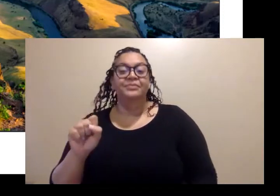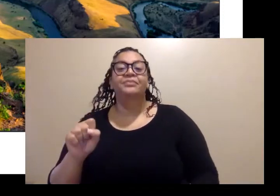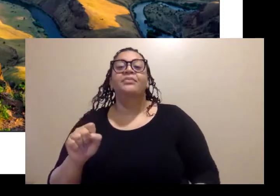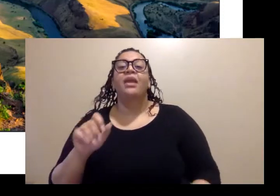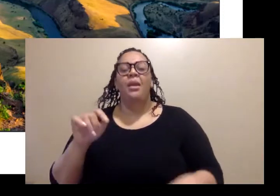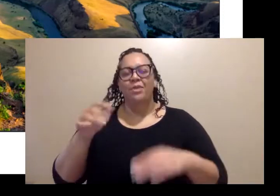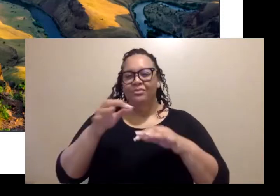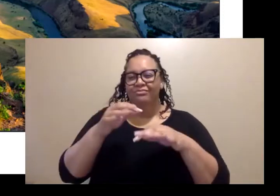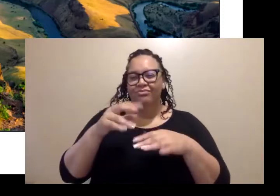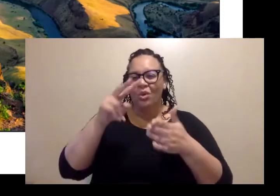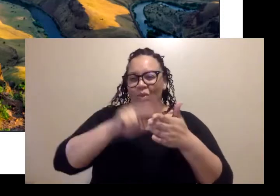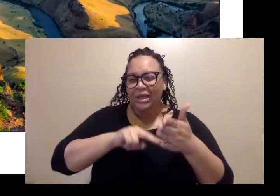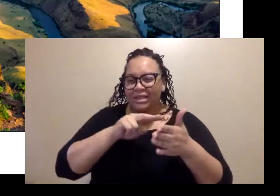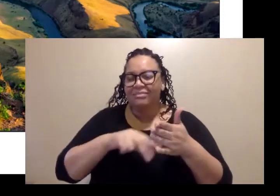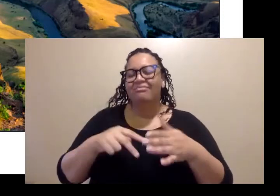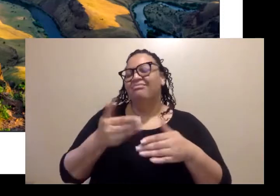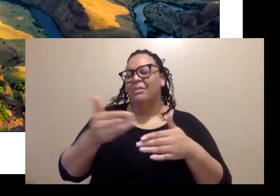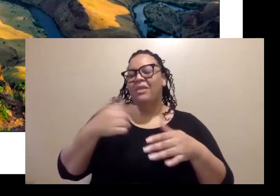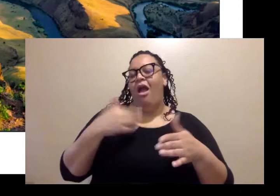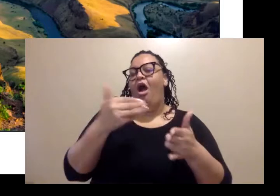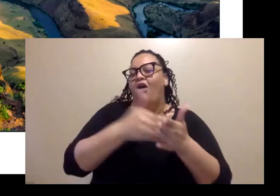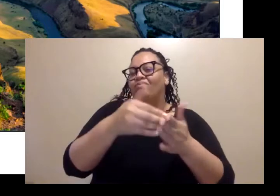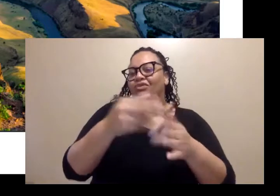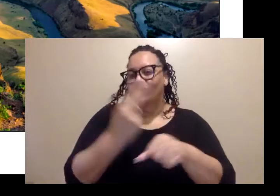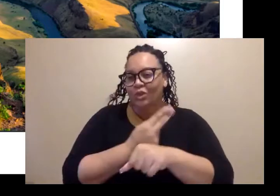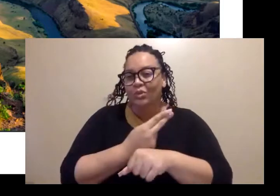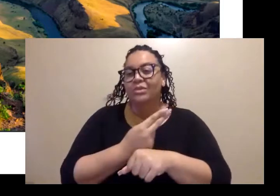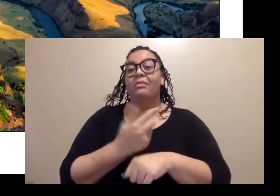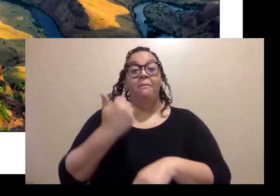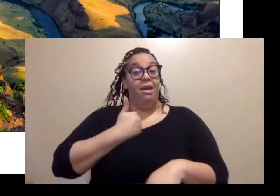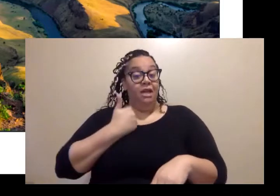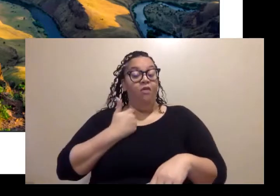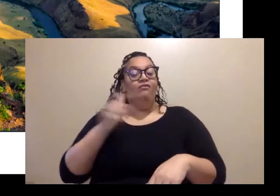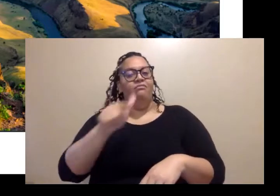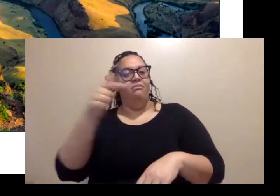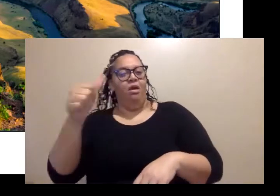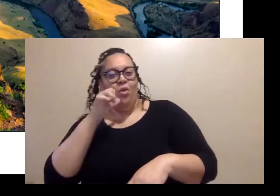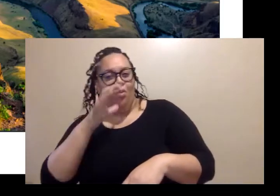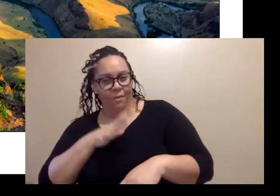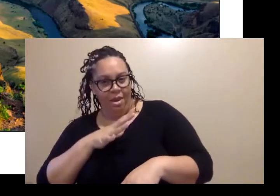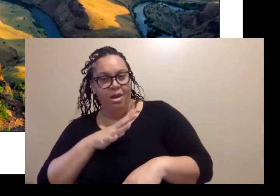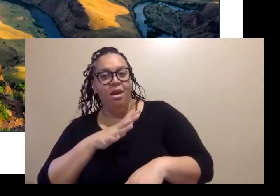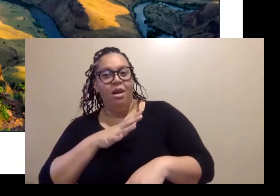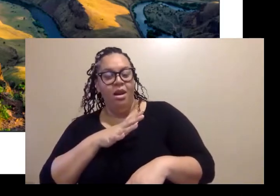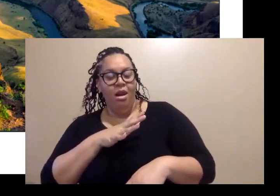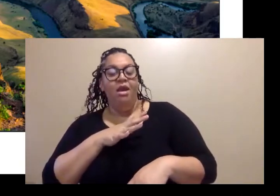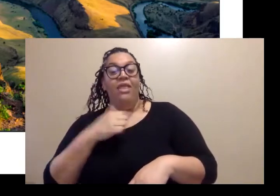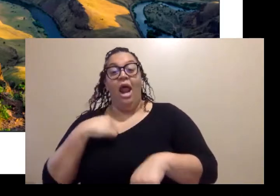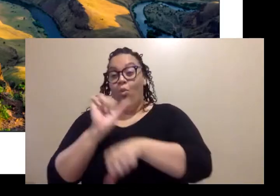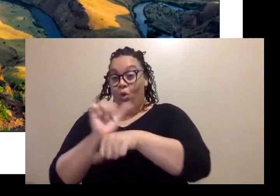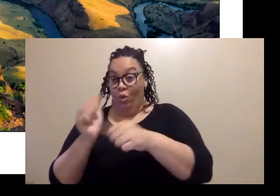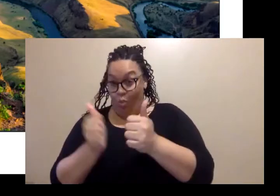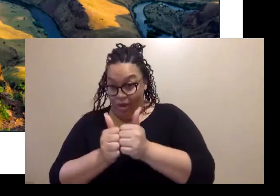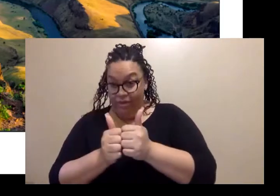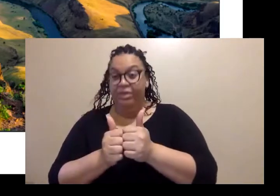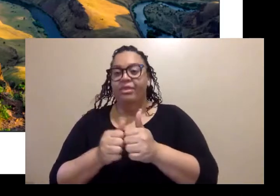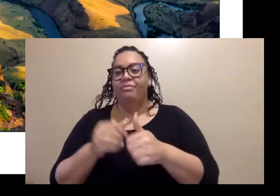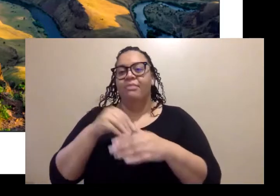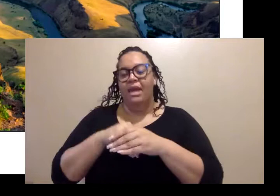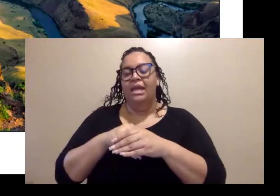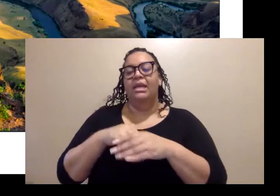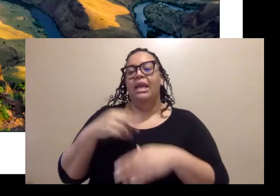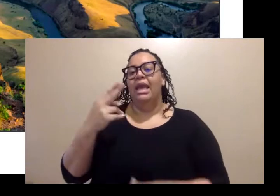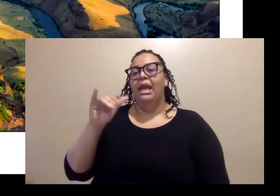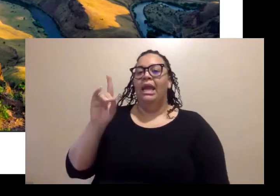by myself and the women that I work with in the Healing Justice